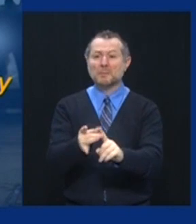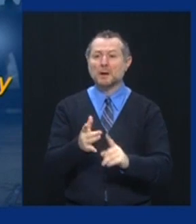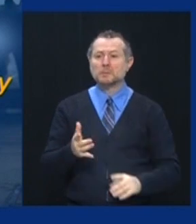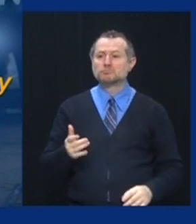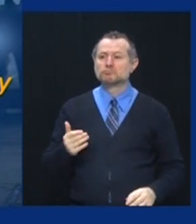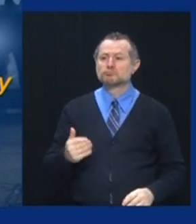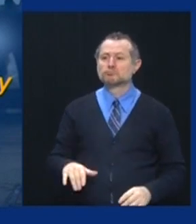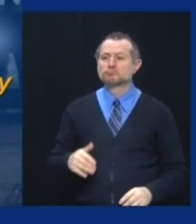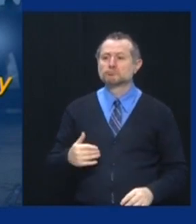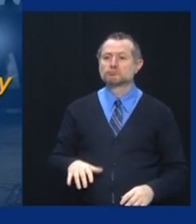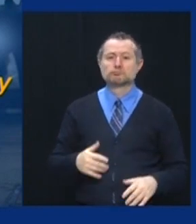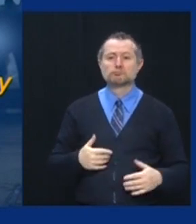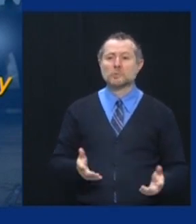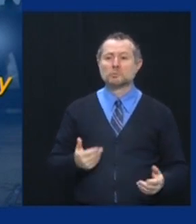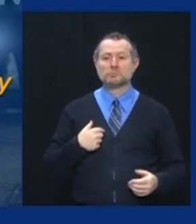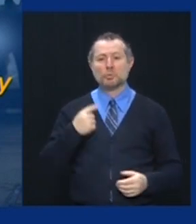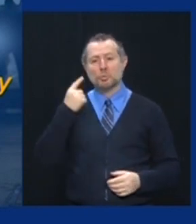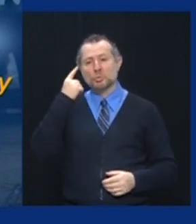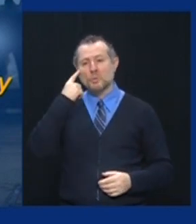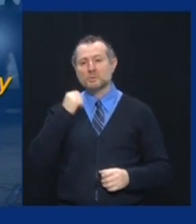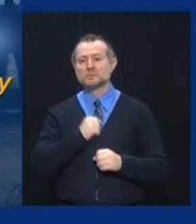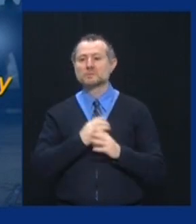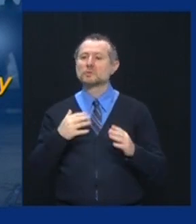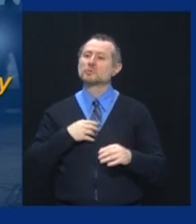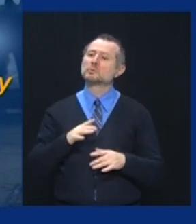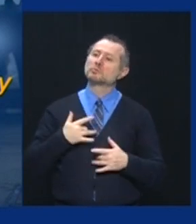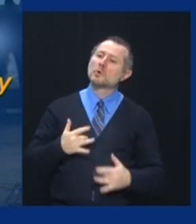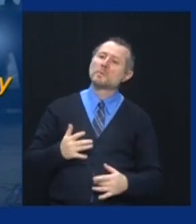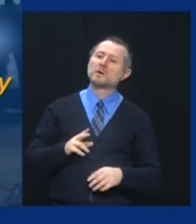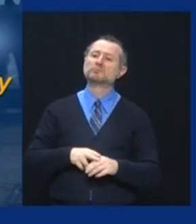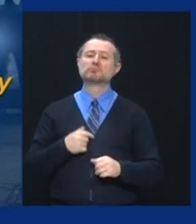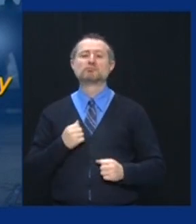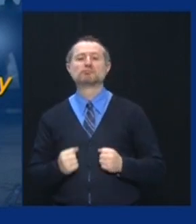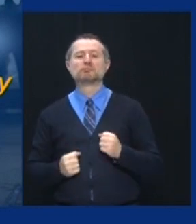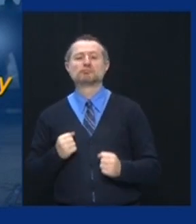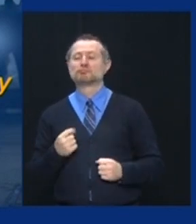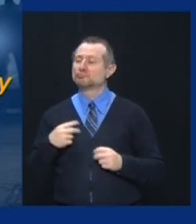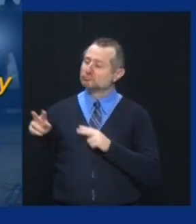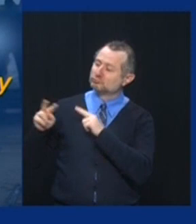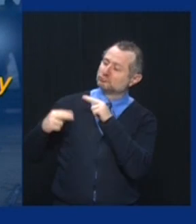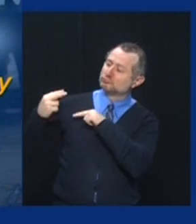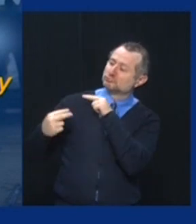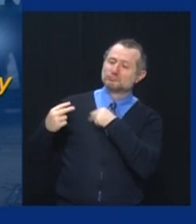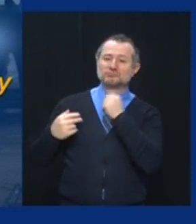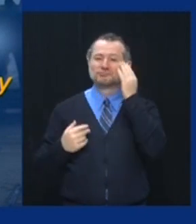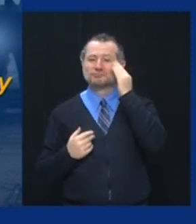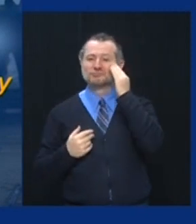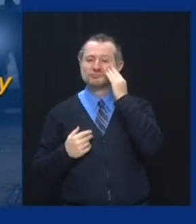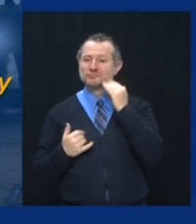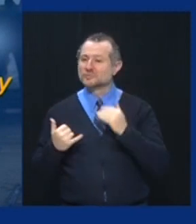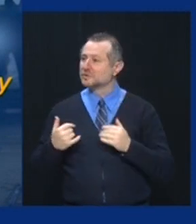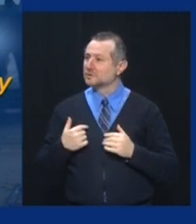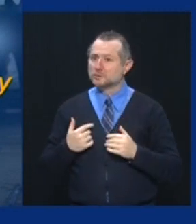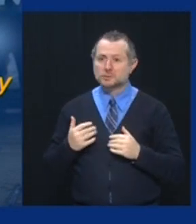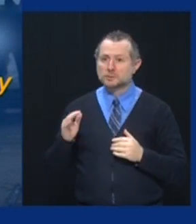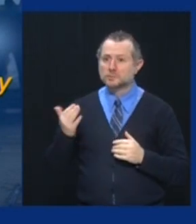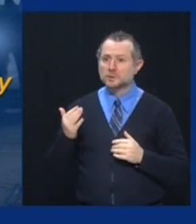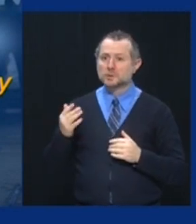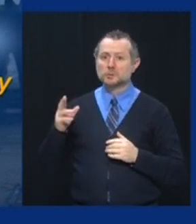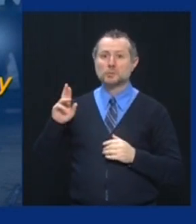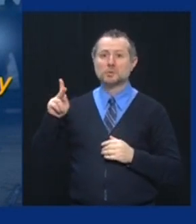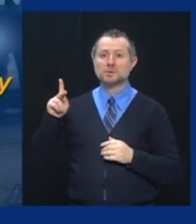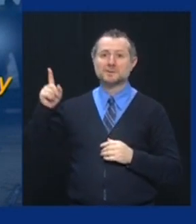the race that we were running. Apparently, the UK strain can actually overtake